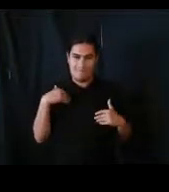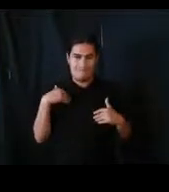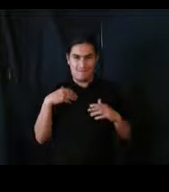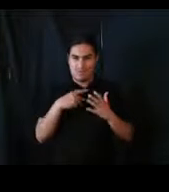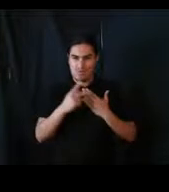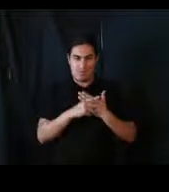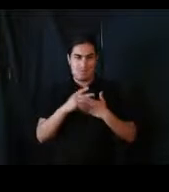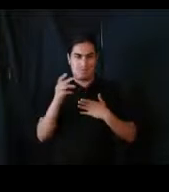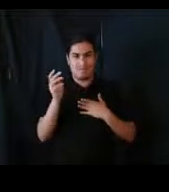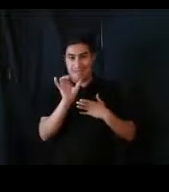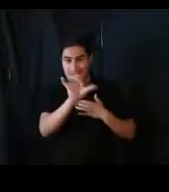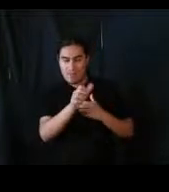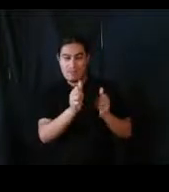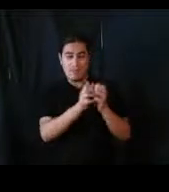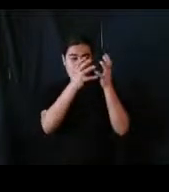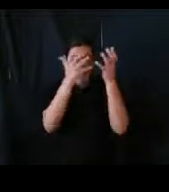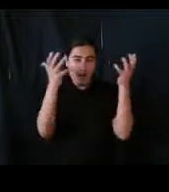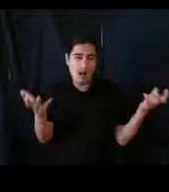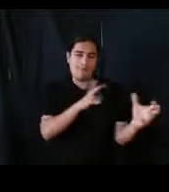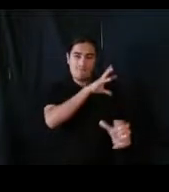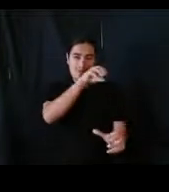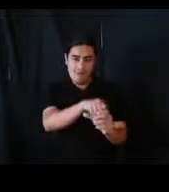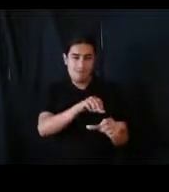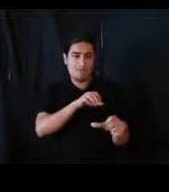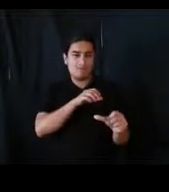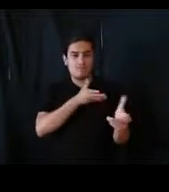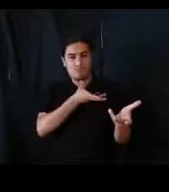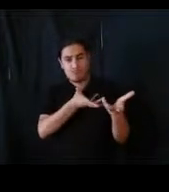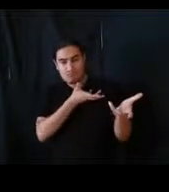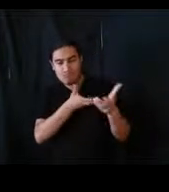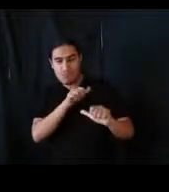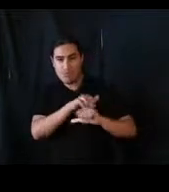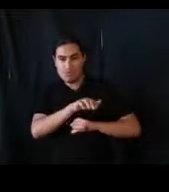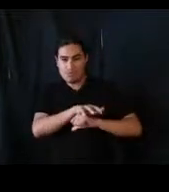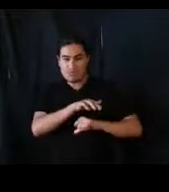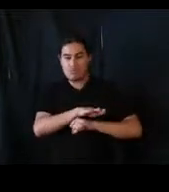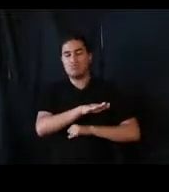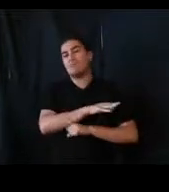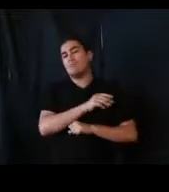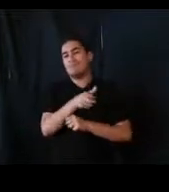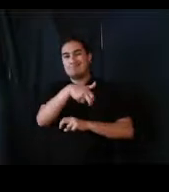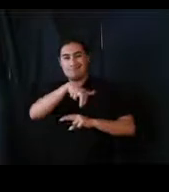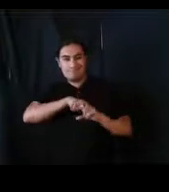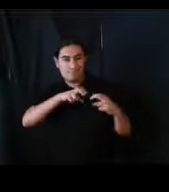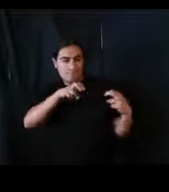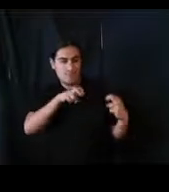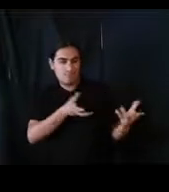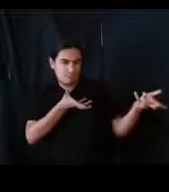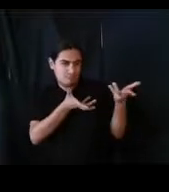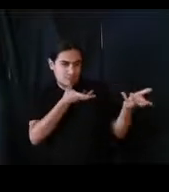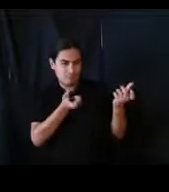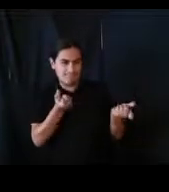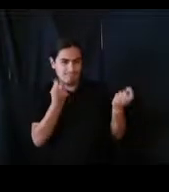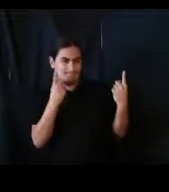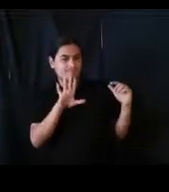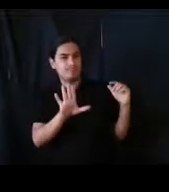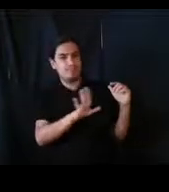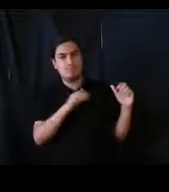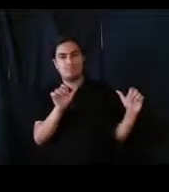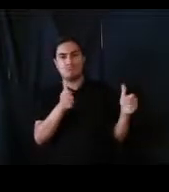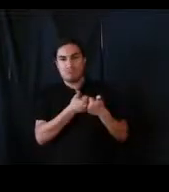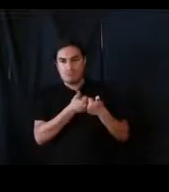great involvement great consultation and just sitting down and understanding the challenges um